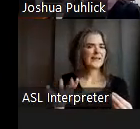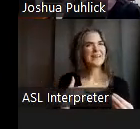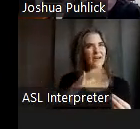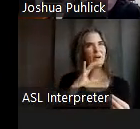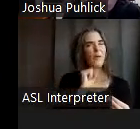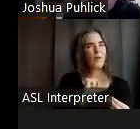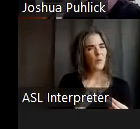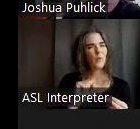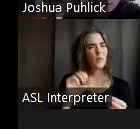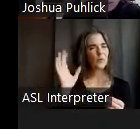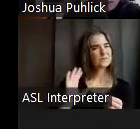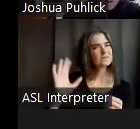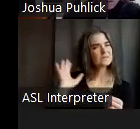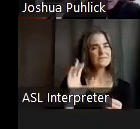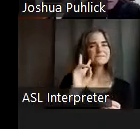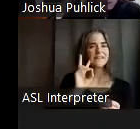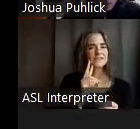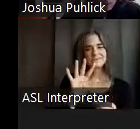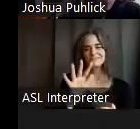vegetation.